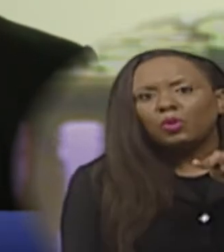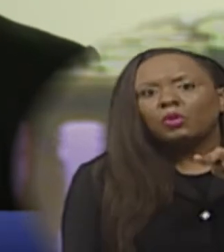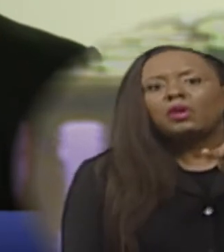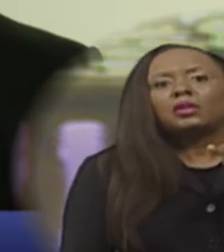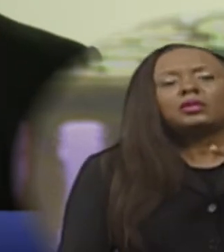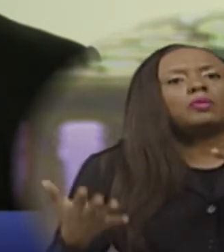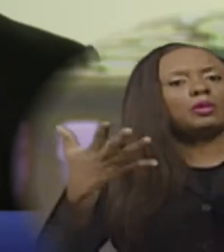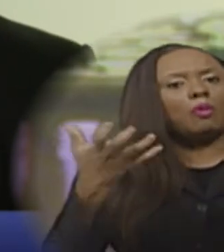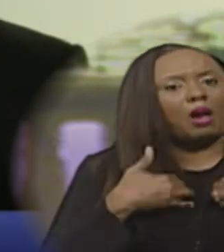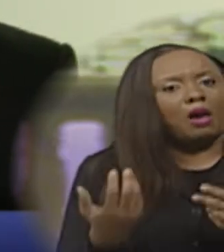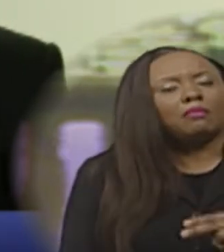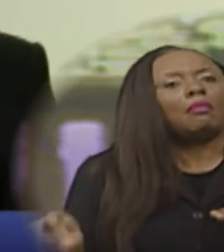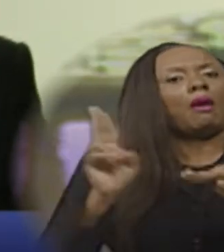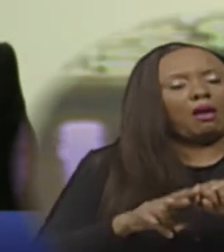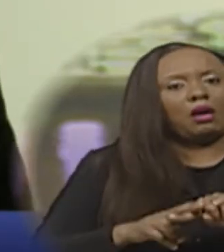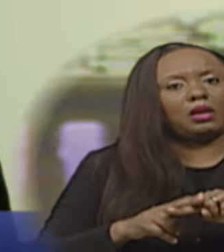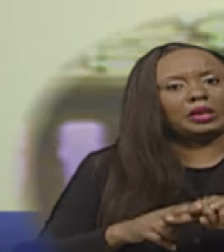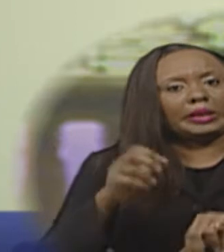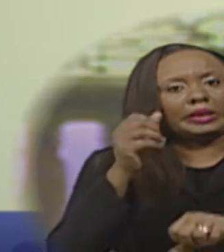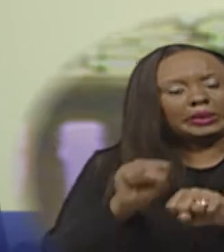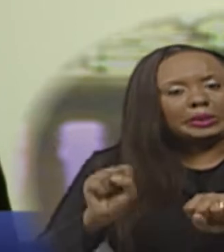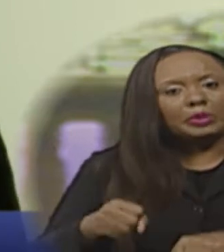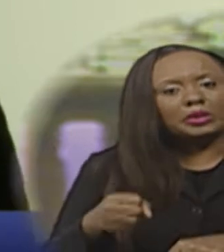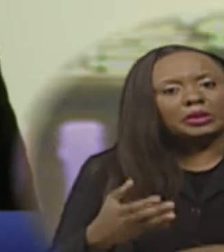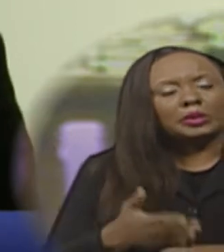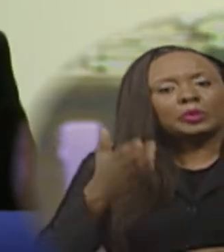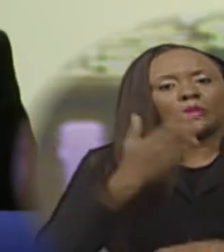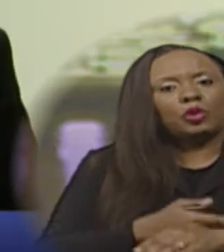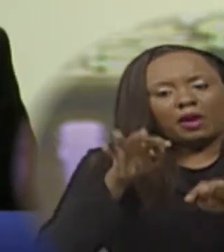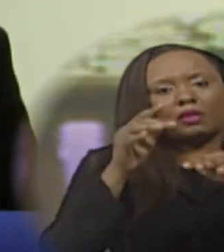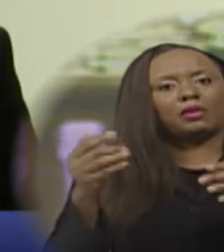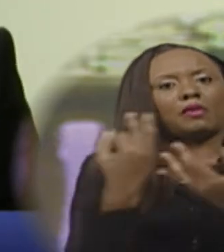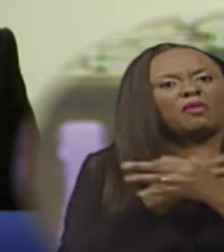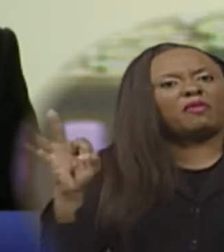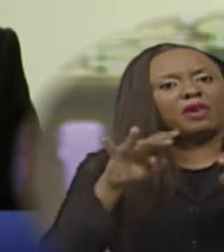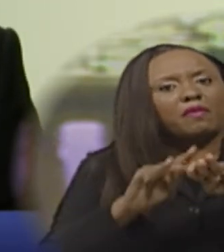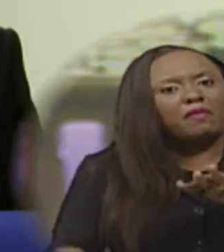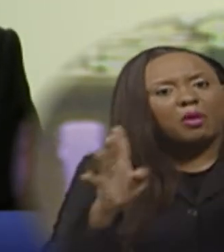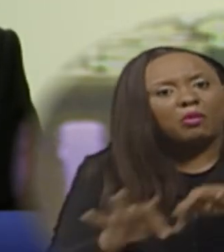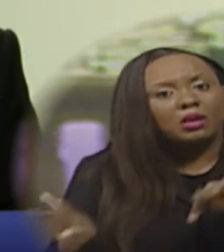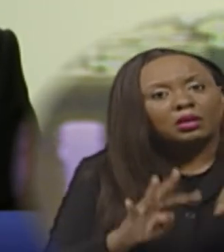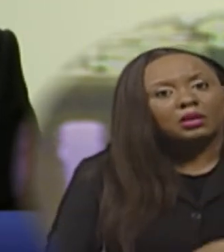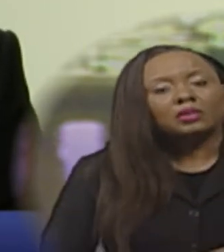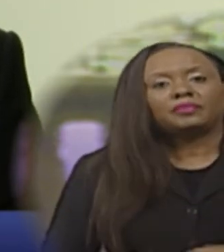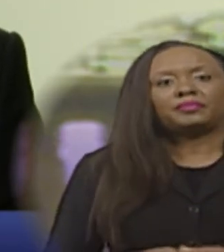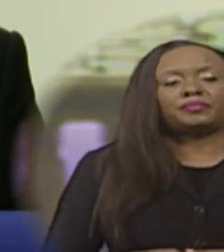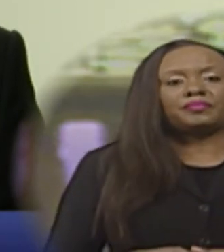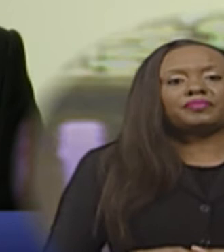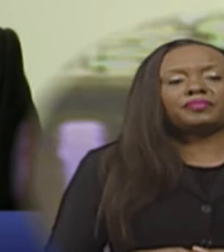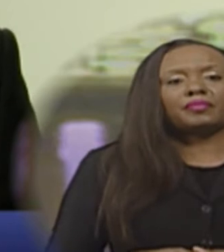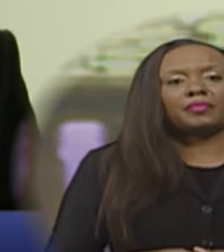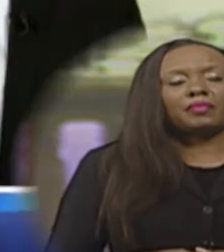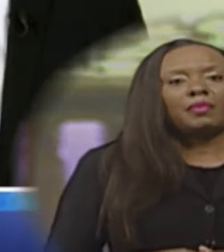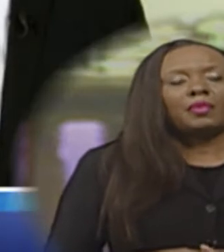capacity as well. And that's really just to safeguard the measures that we put in place. Now, we want to move on to water